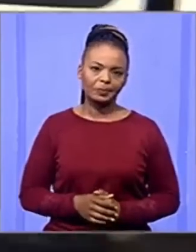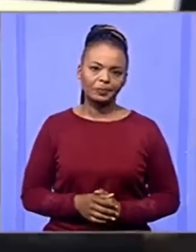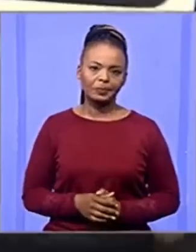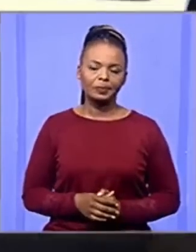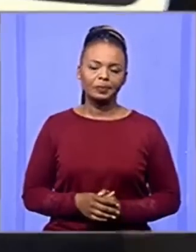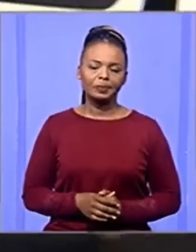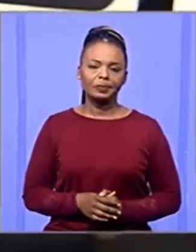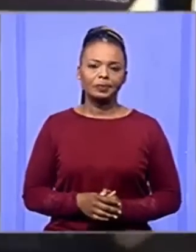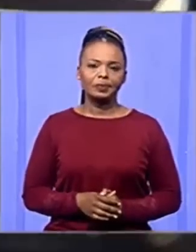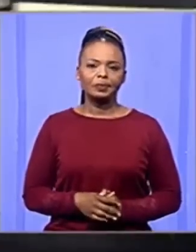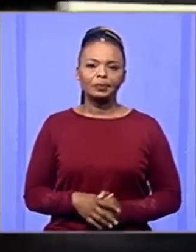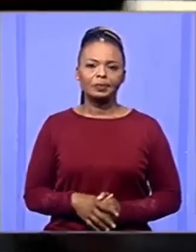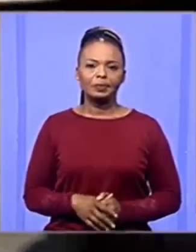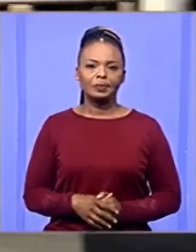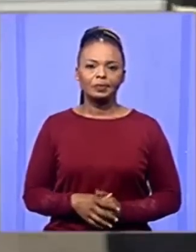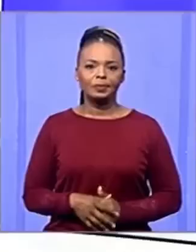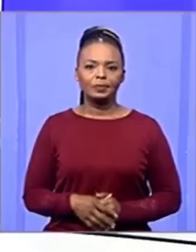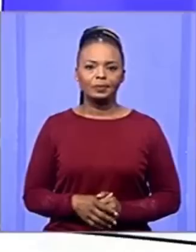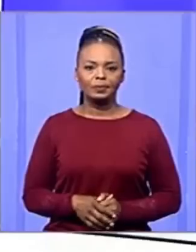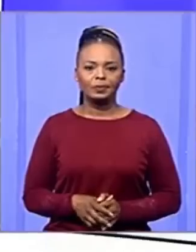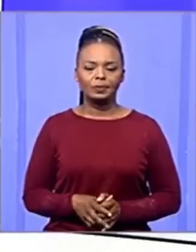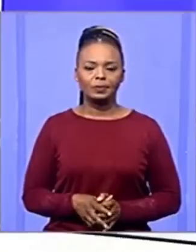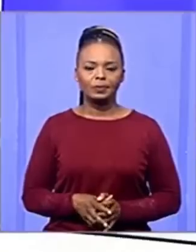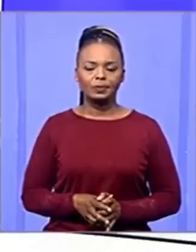News, Pretoria.